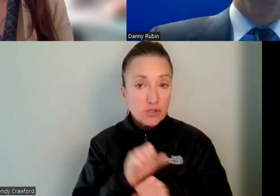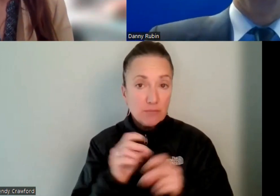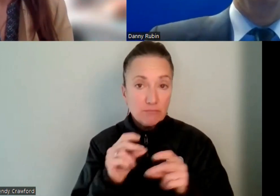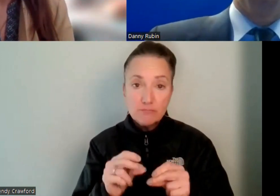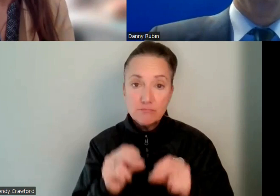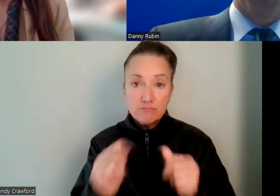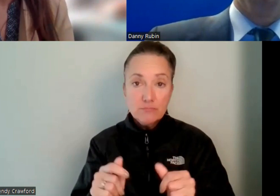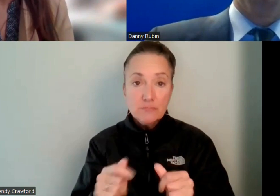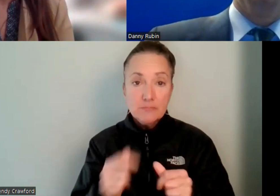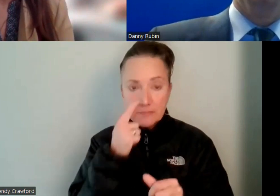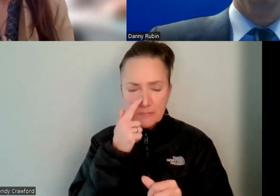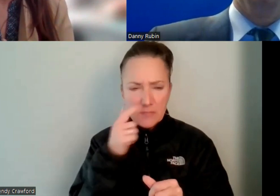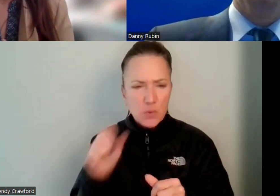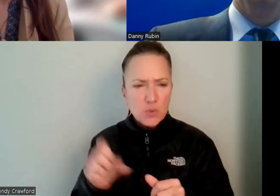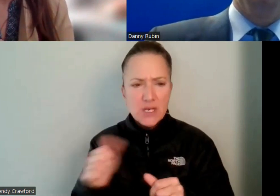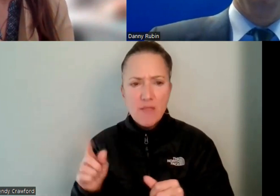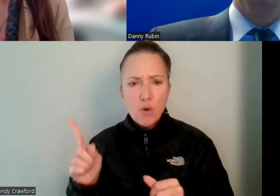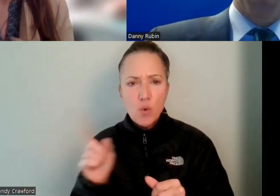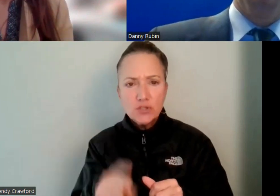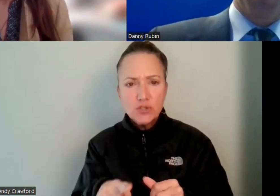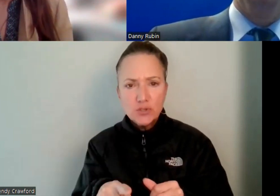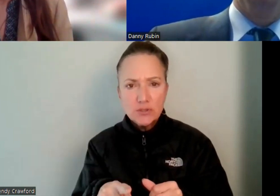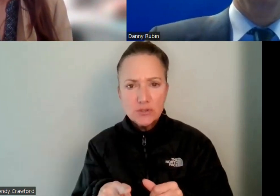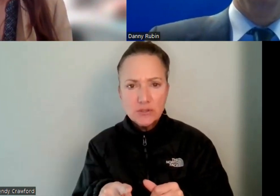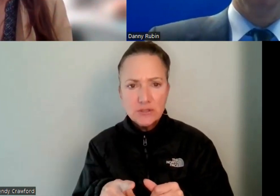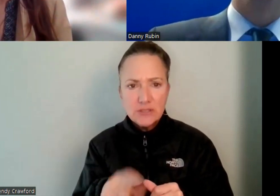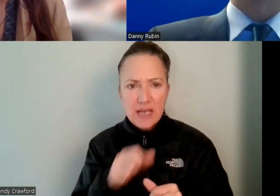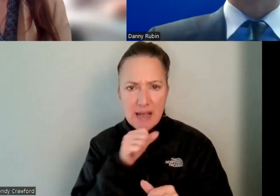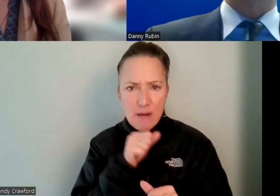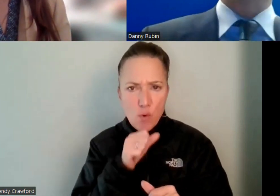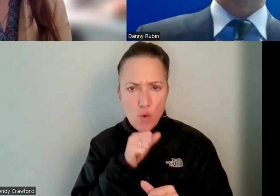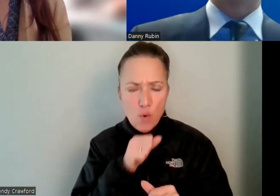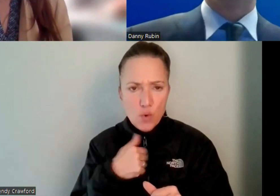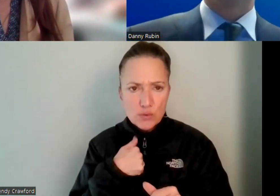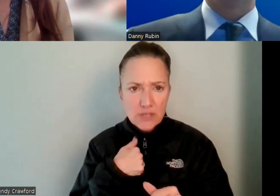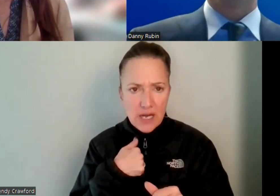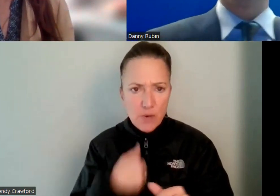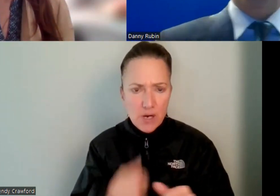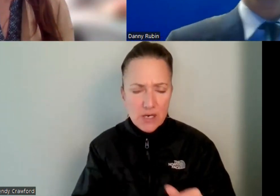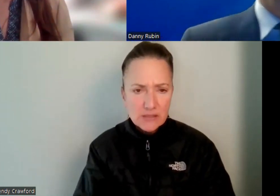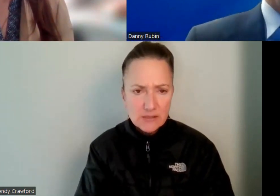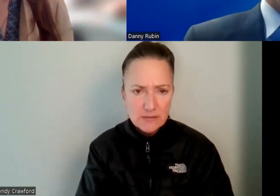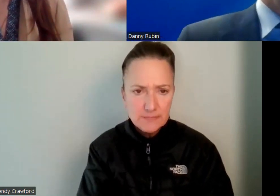was another questions about being how old I was when Oh, I yes. started.